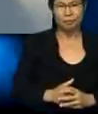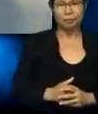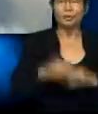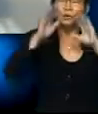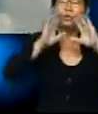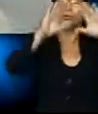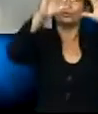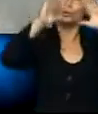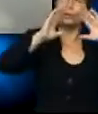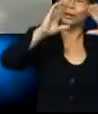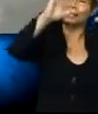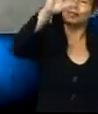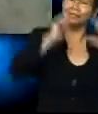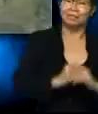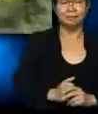the wind,